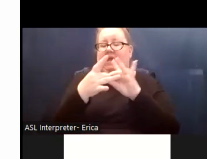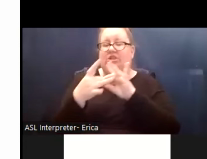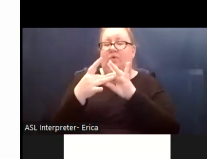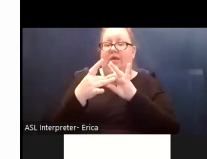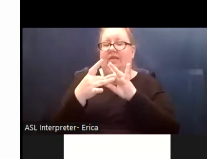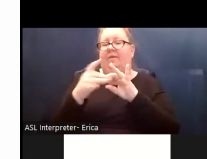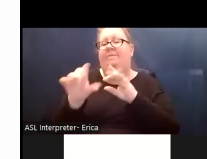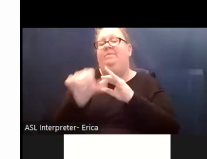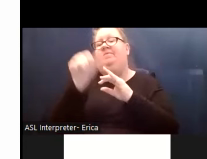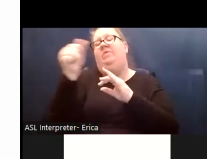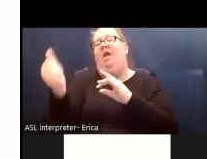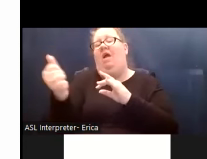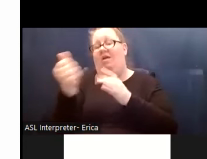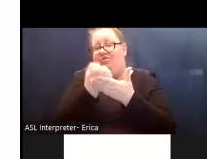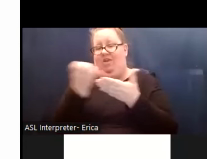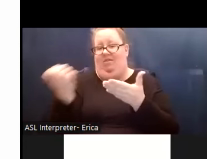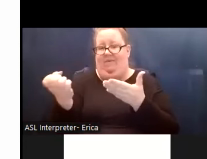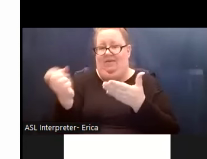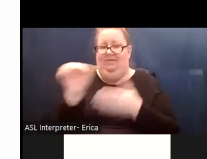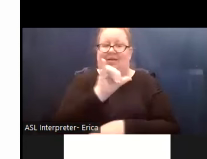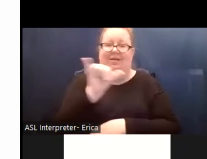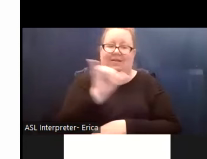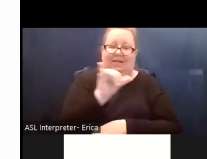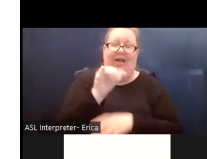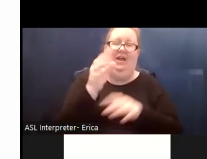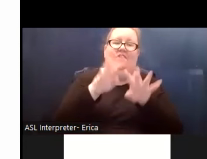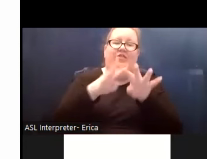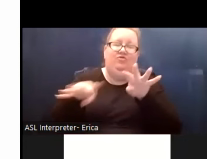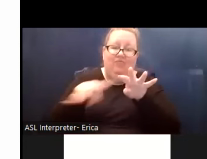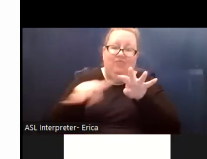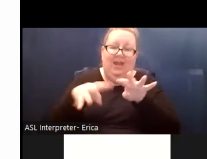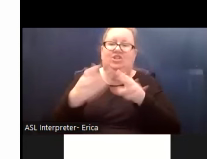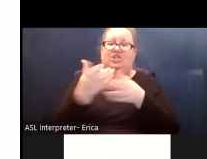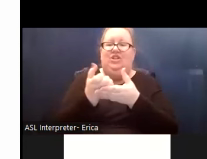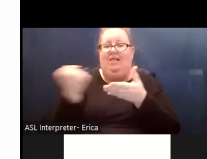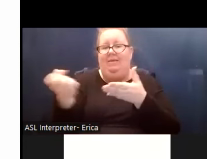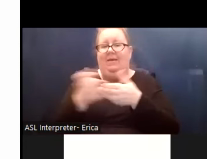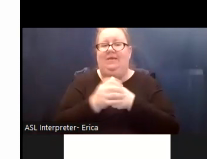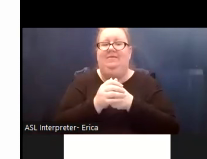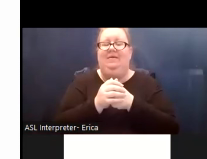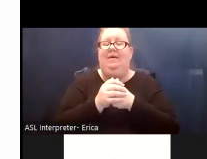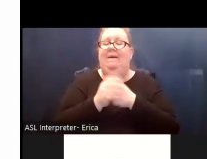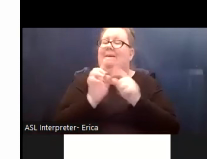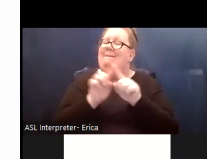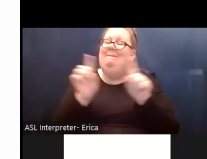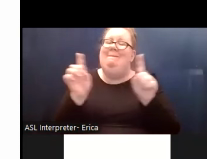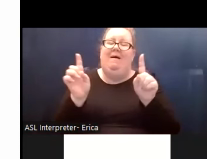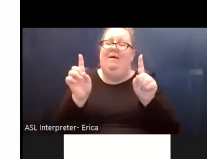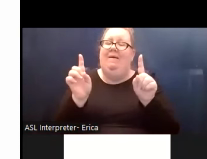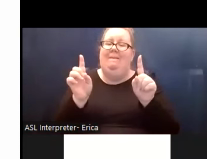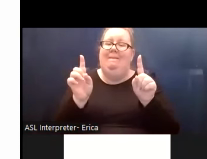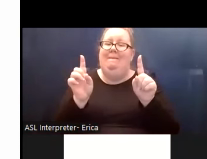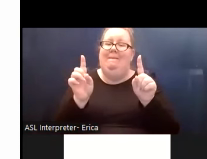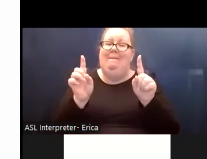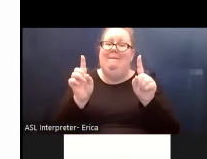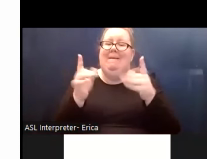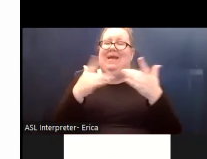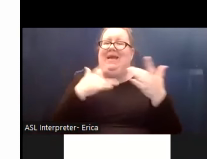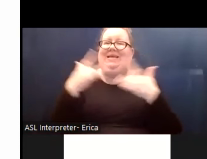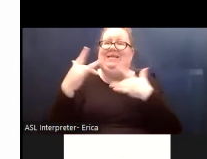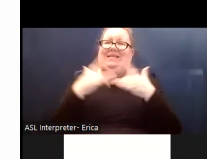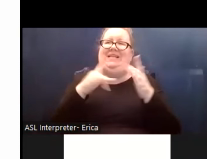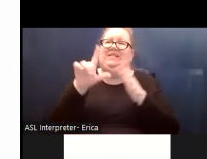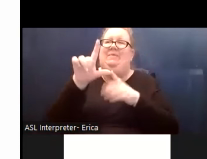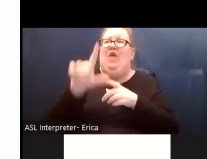some of these other elements, like the drainage elements in particular. However, it does tend to fall on the low and